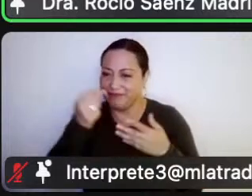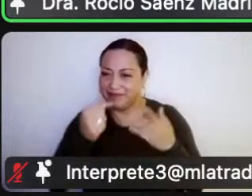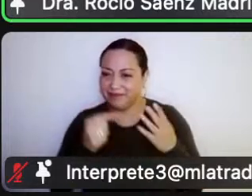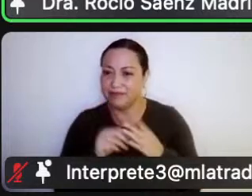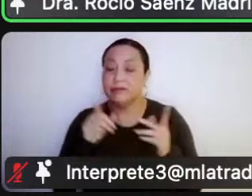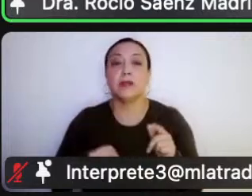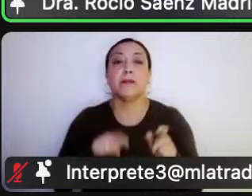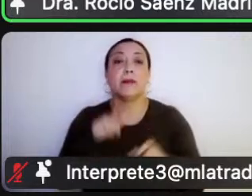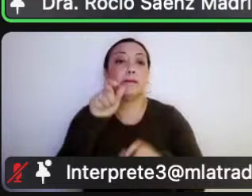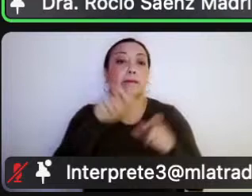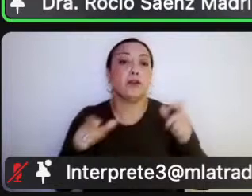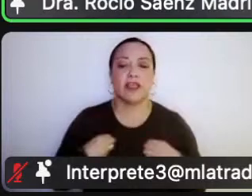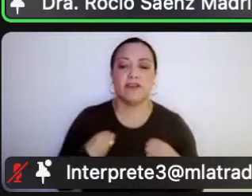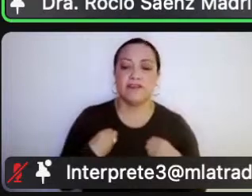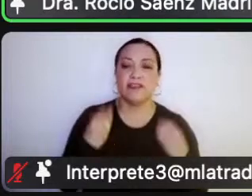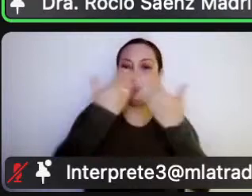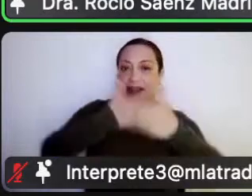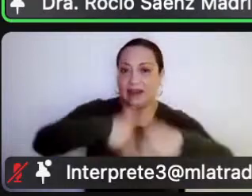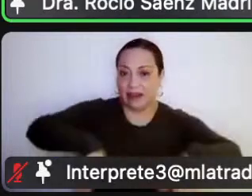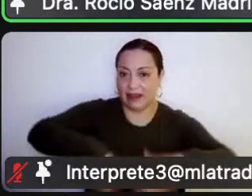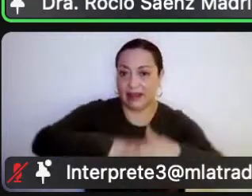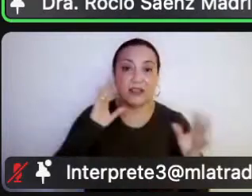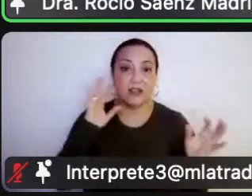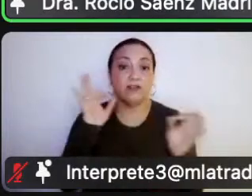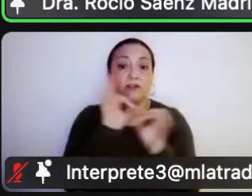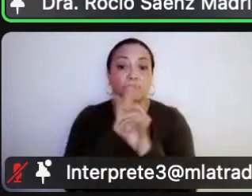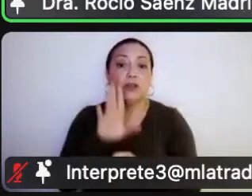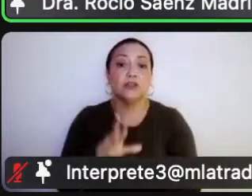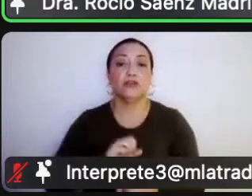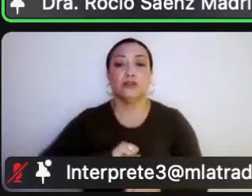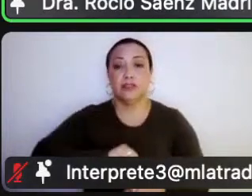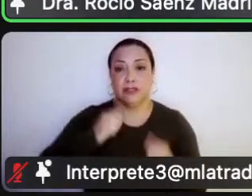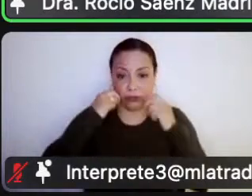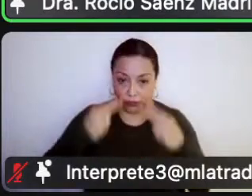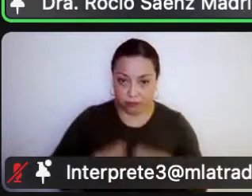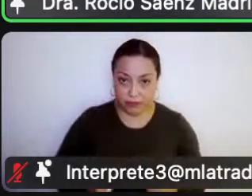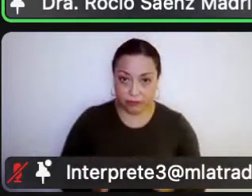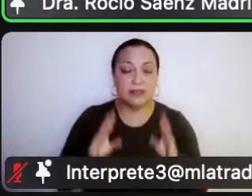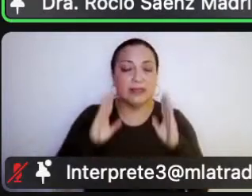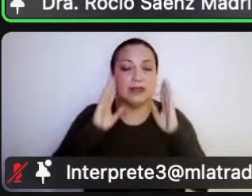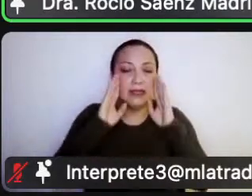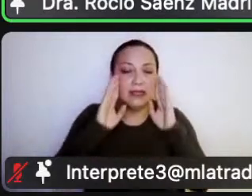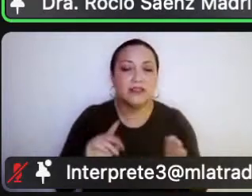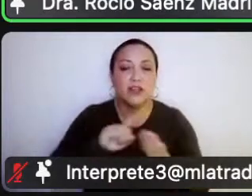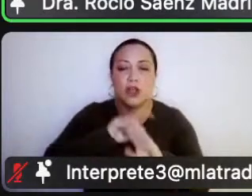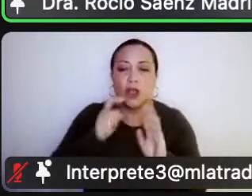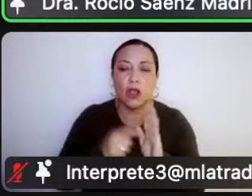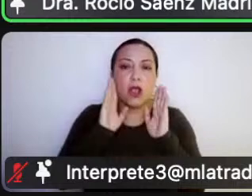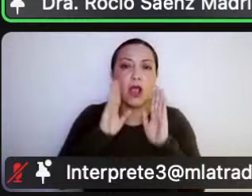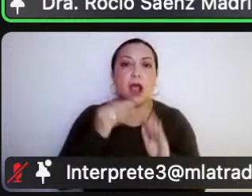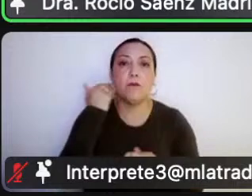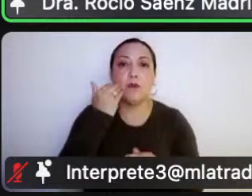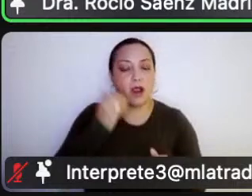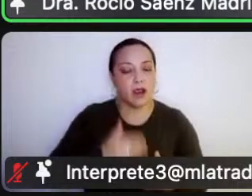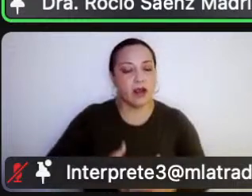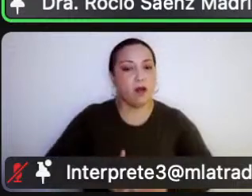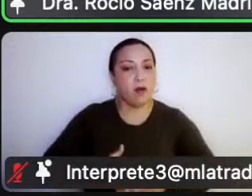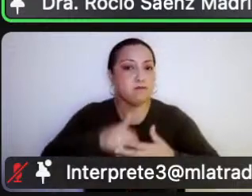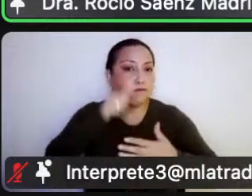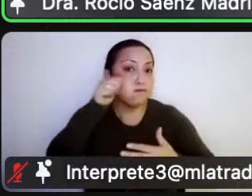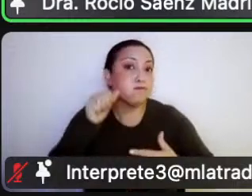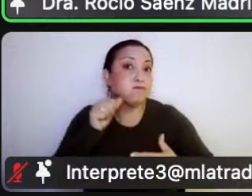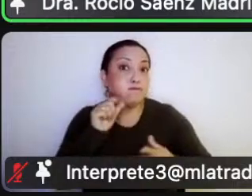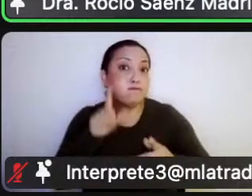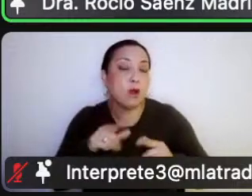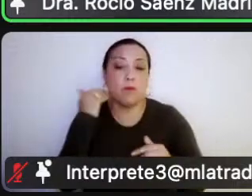the populations on the streets and human rights, integral attention for pregnant women,